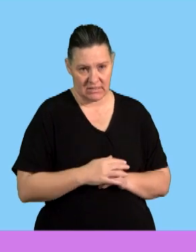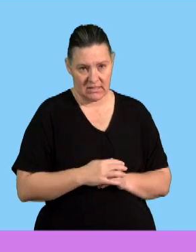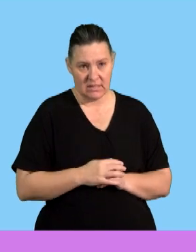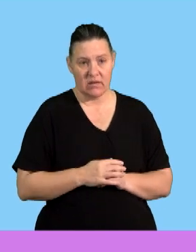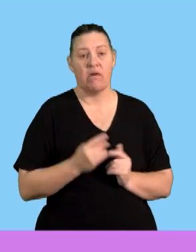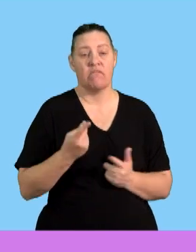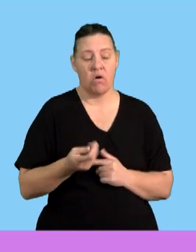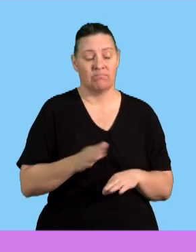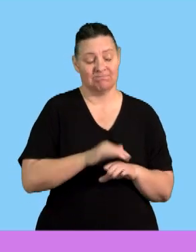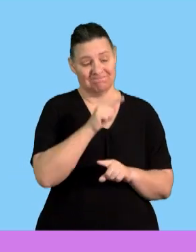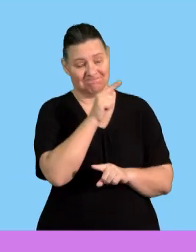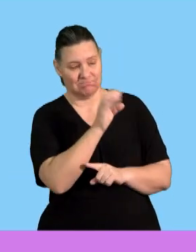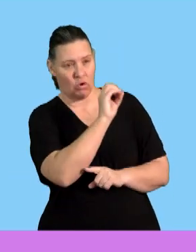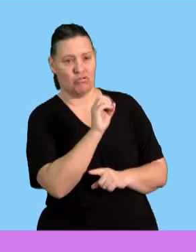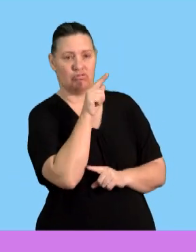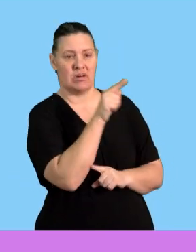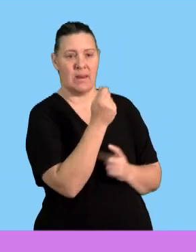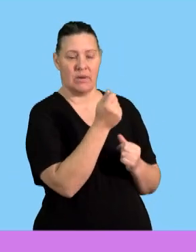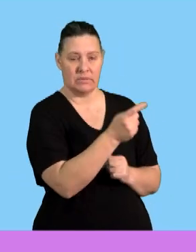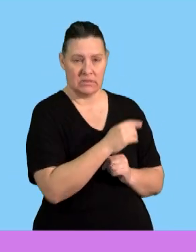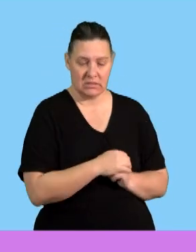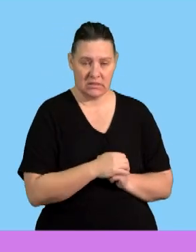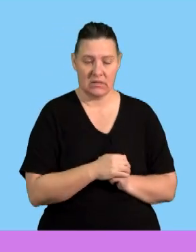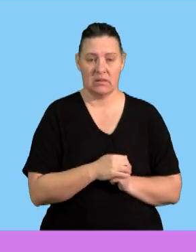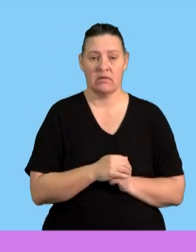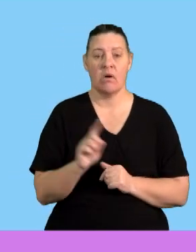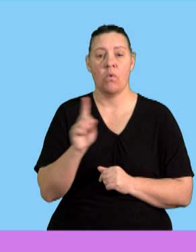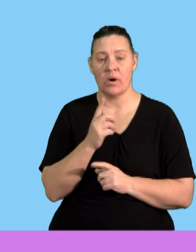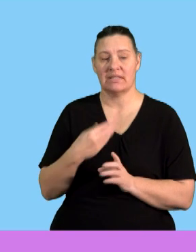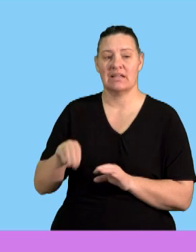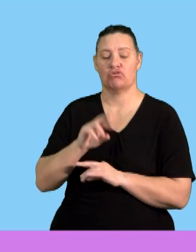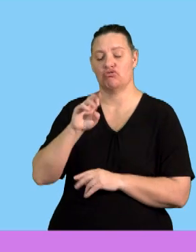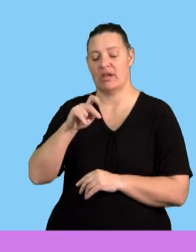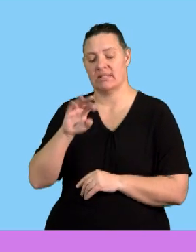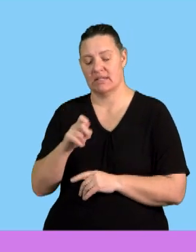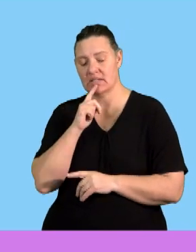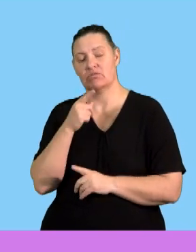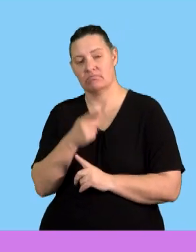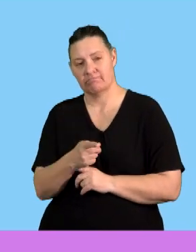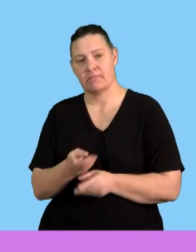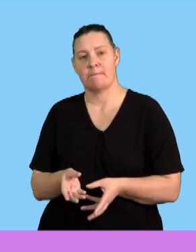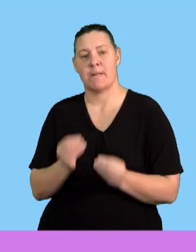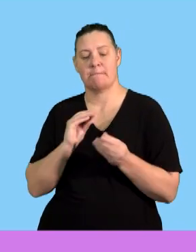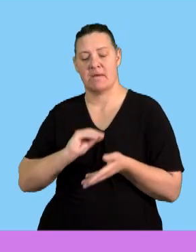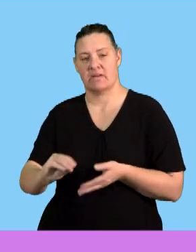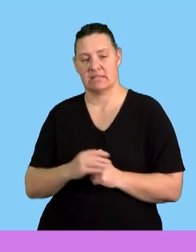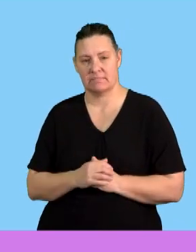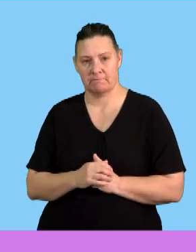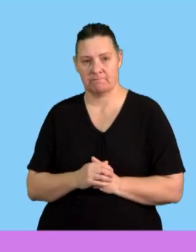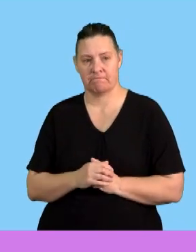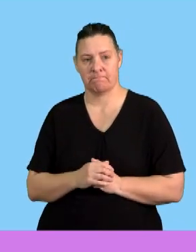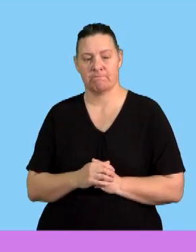275 Rand on her original amount. At what interest rate did he